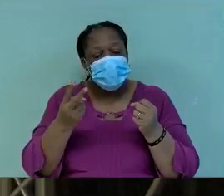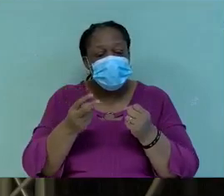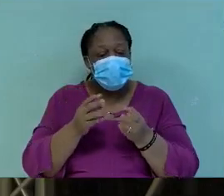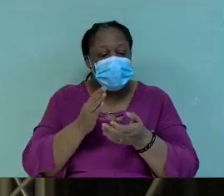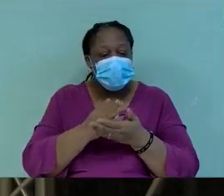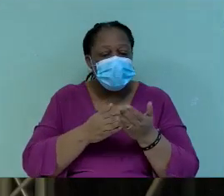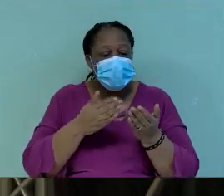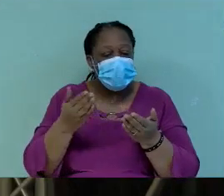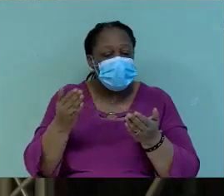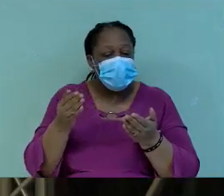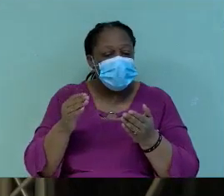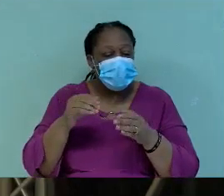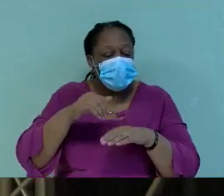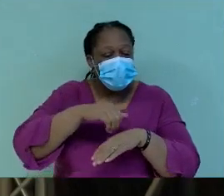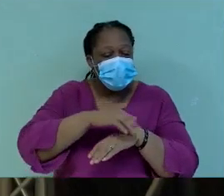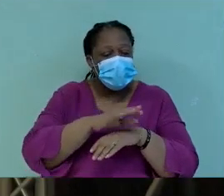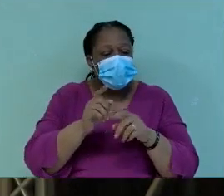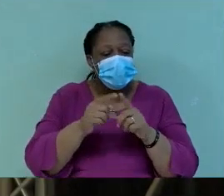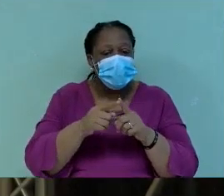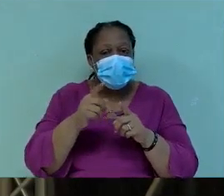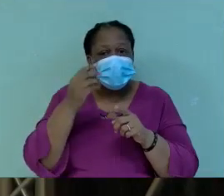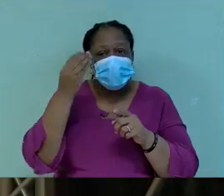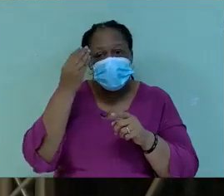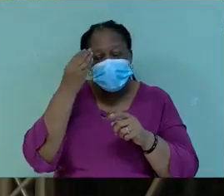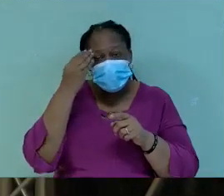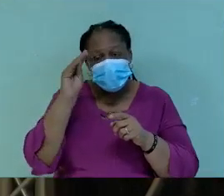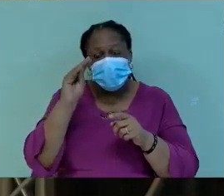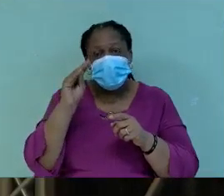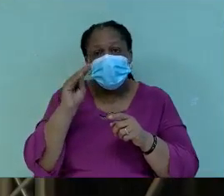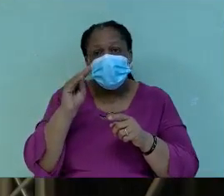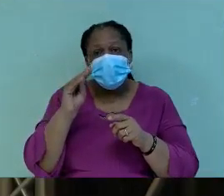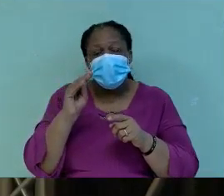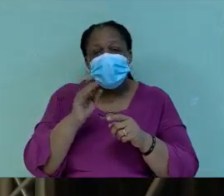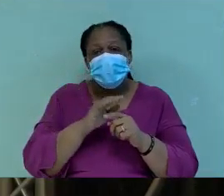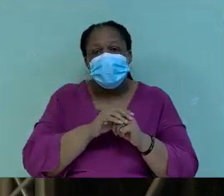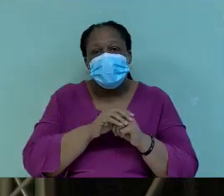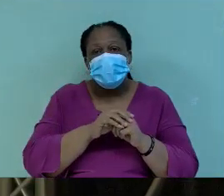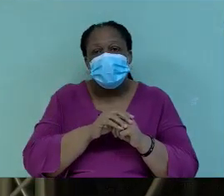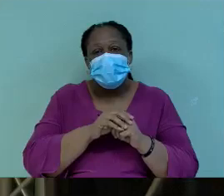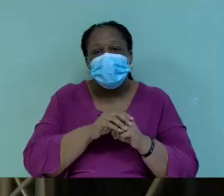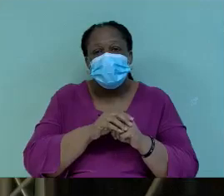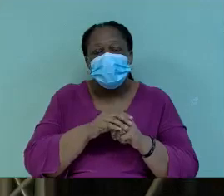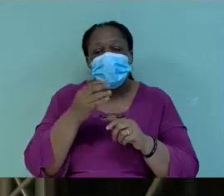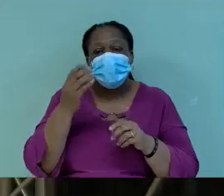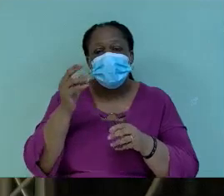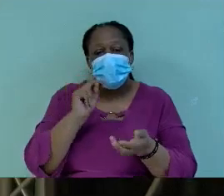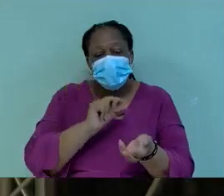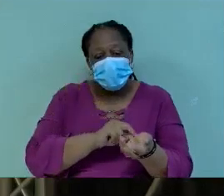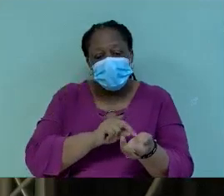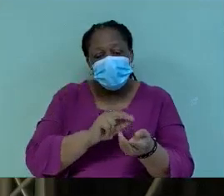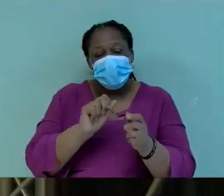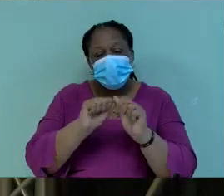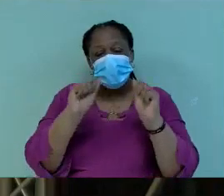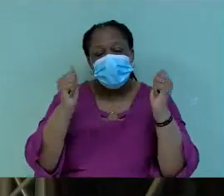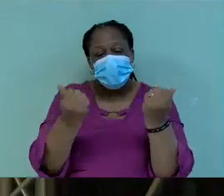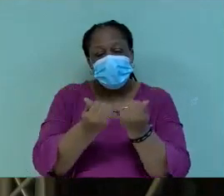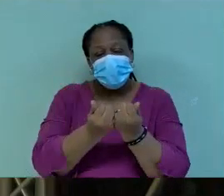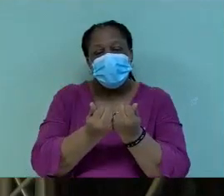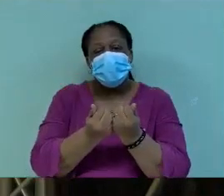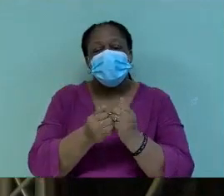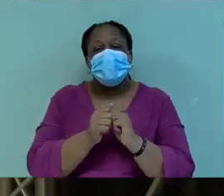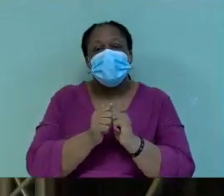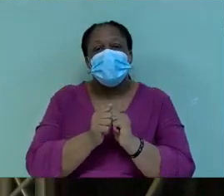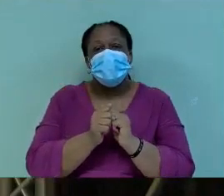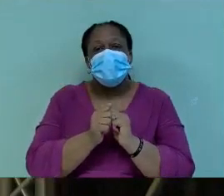something that was sent to me by the Vice President of the St. Kitts Nursing Association, and it reads, it